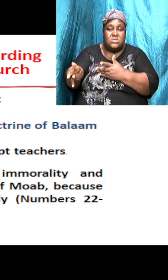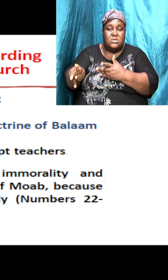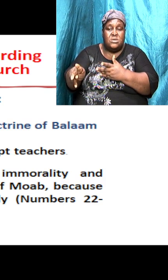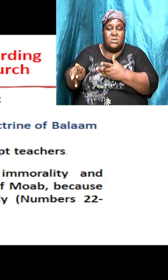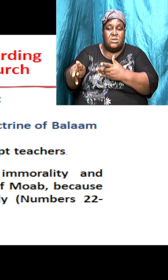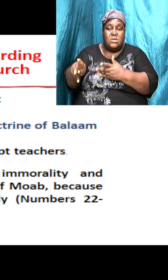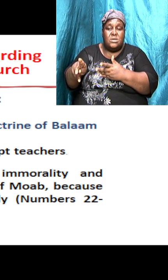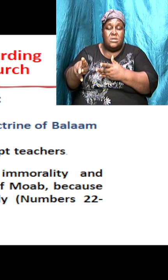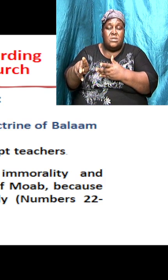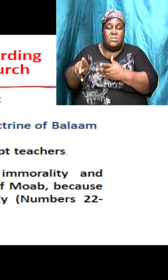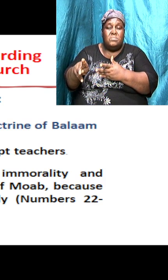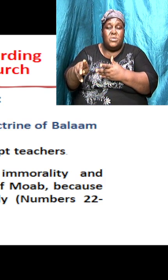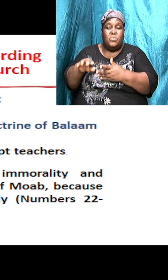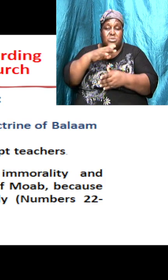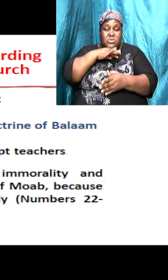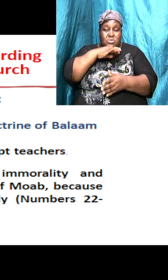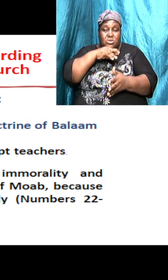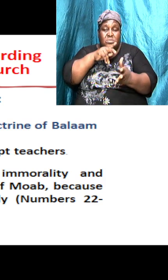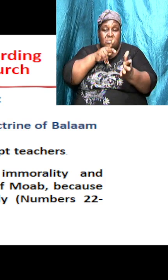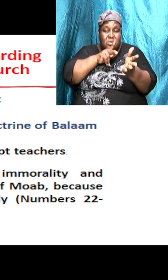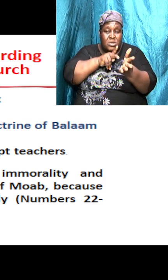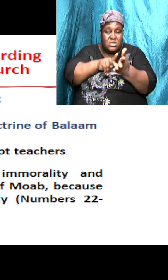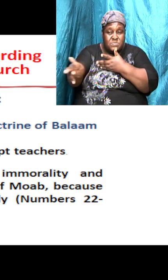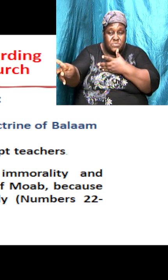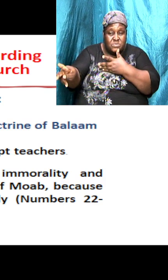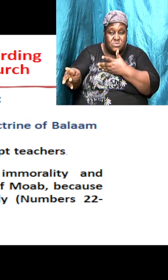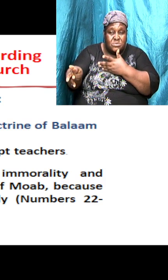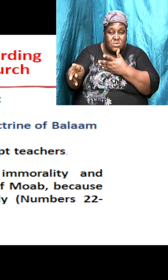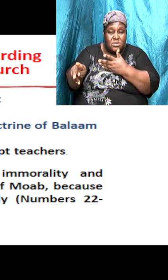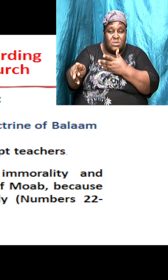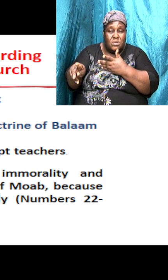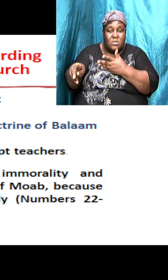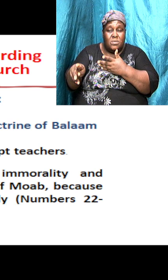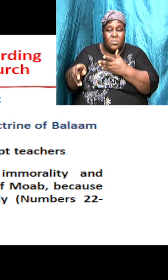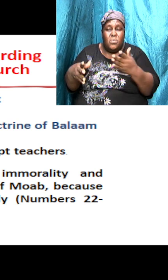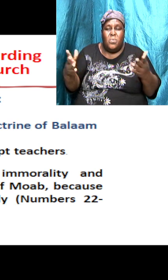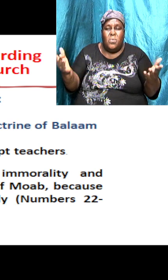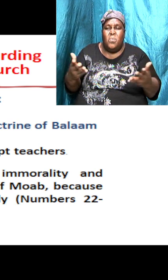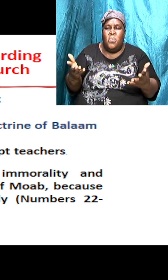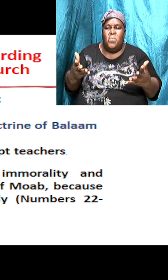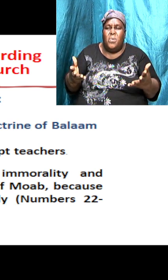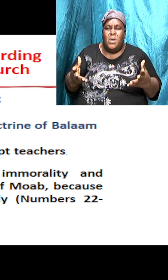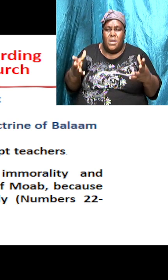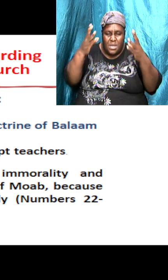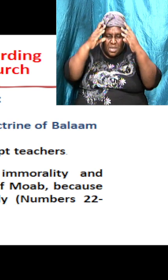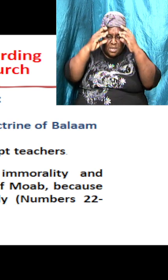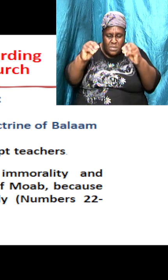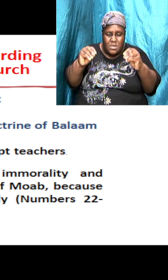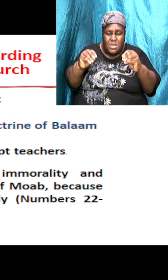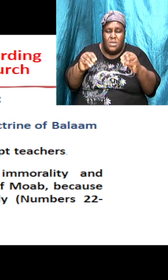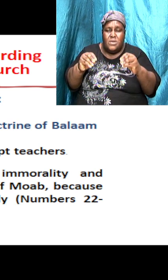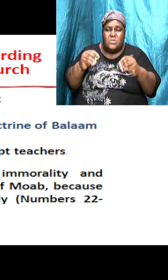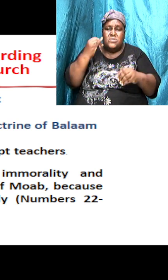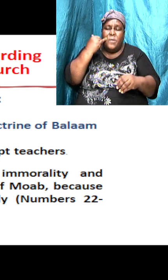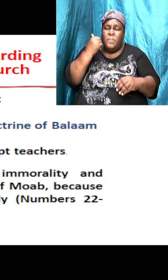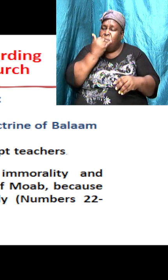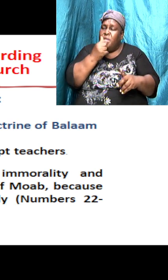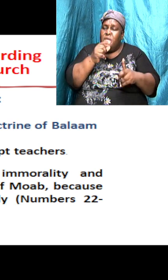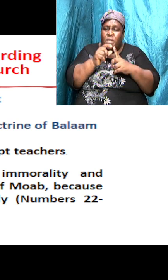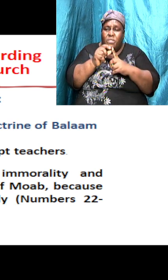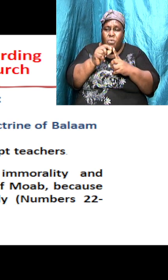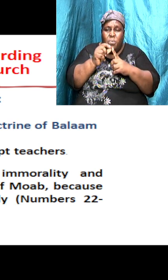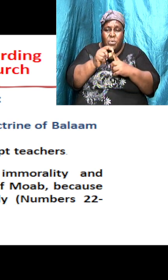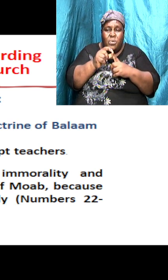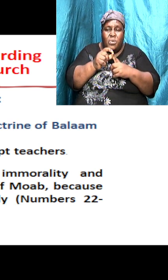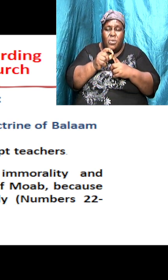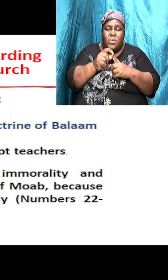say gospel not in terms of New Testament gospel, but I say what he taught to Israel, the words that he taught to